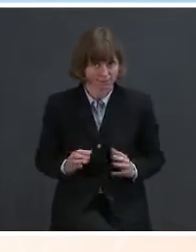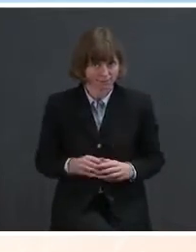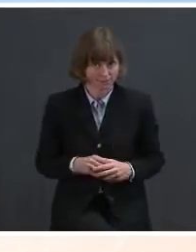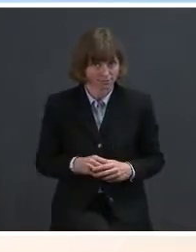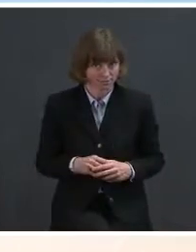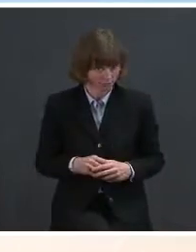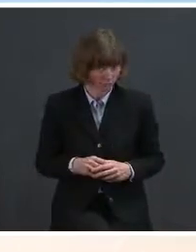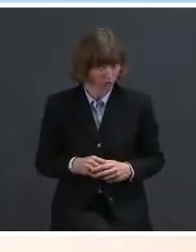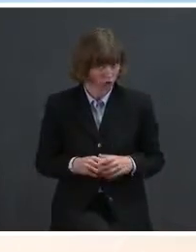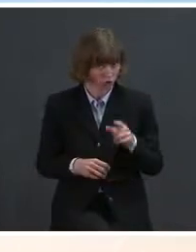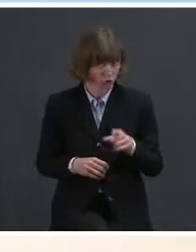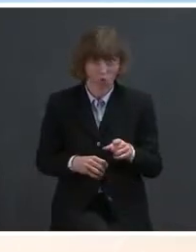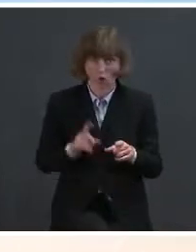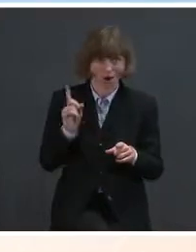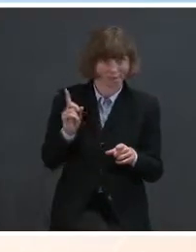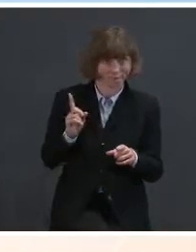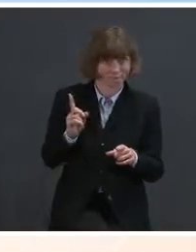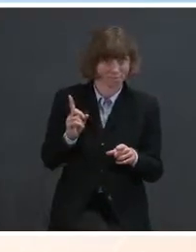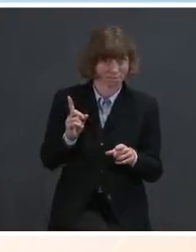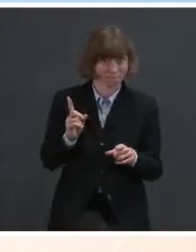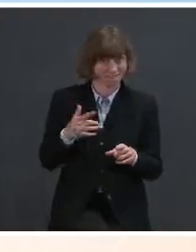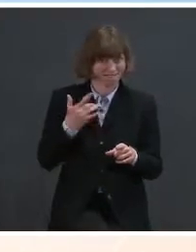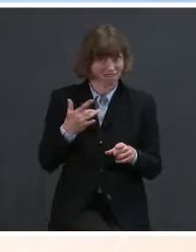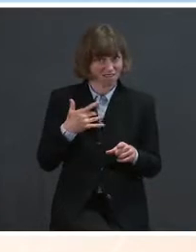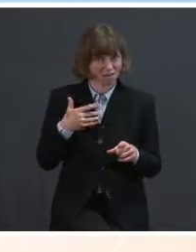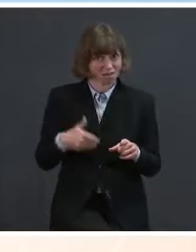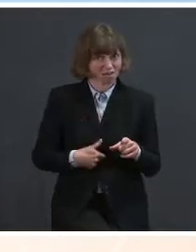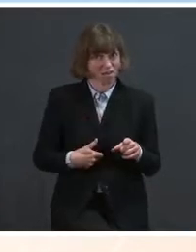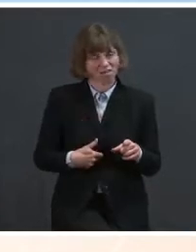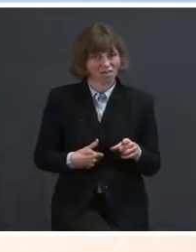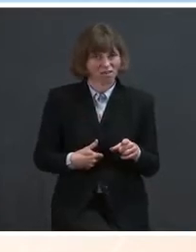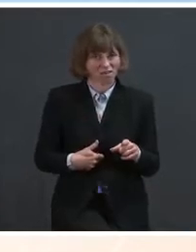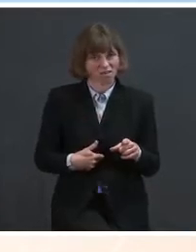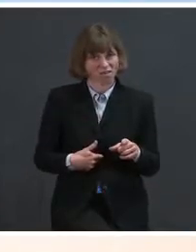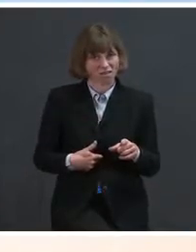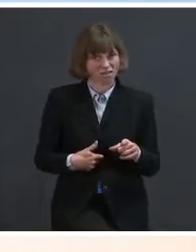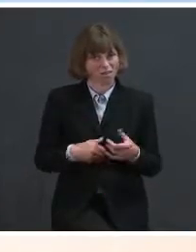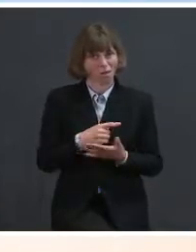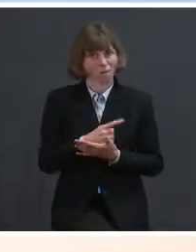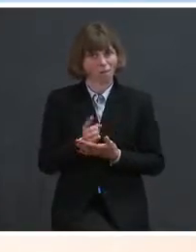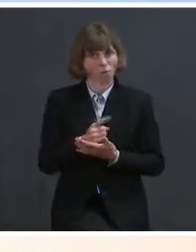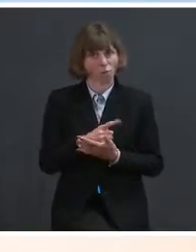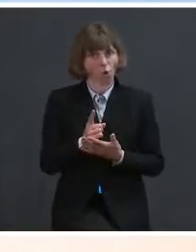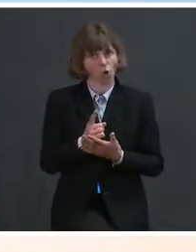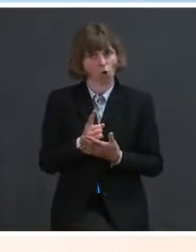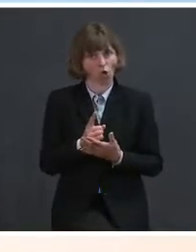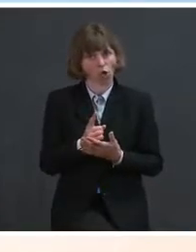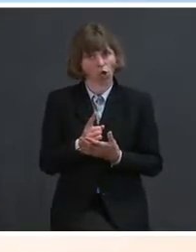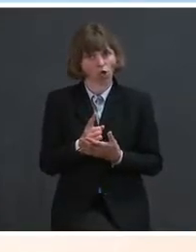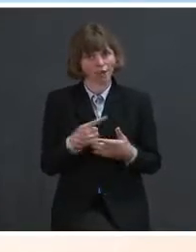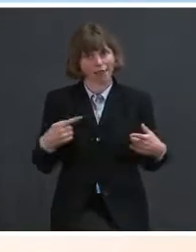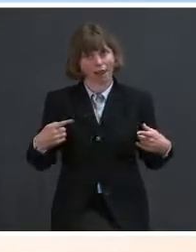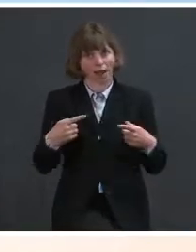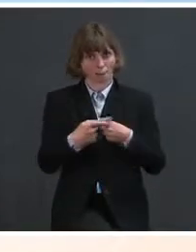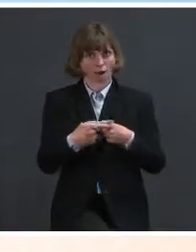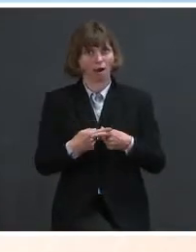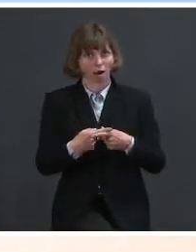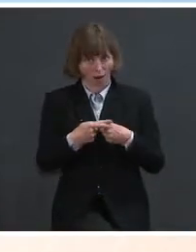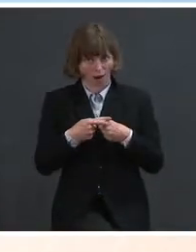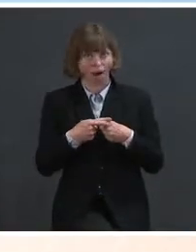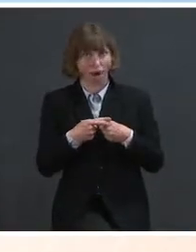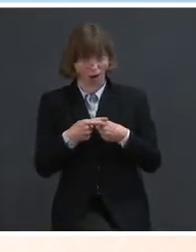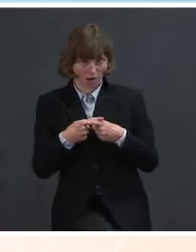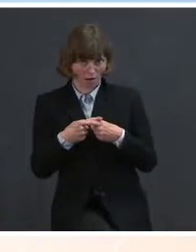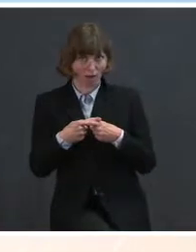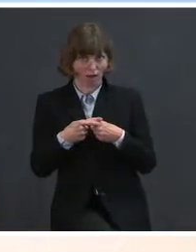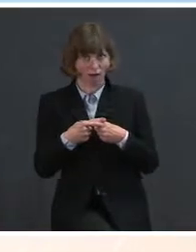Does he see any moral dilemma in sitting on some vaccine, we don't know the exact amount, that has been approved